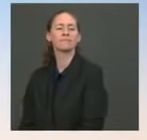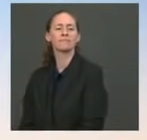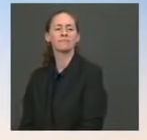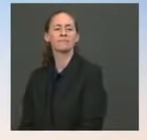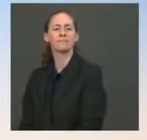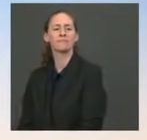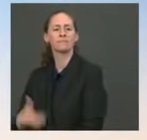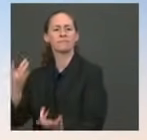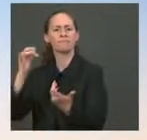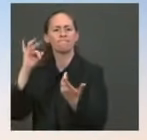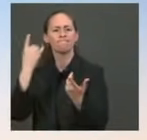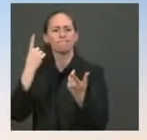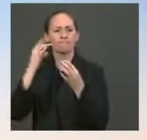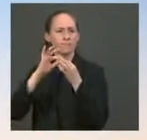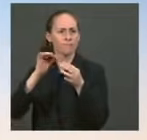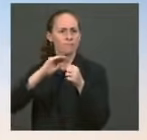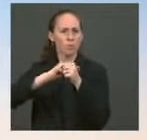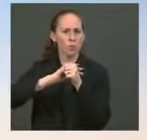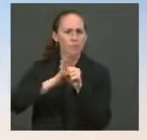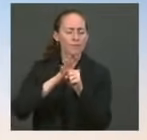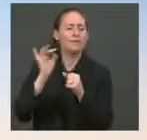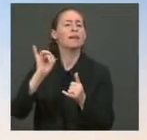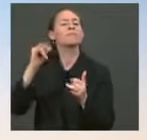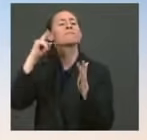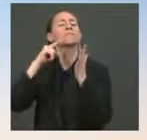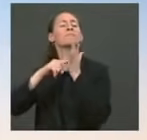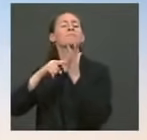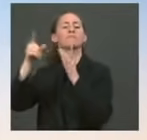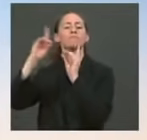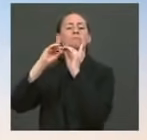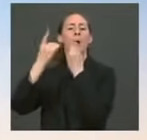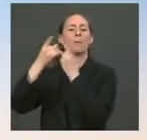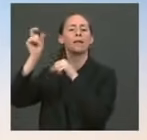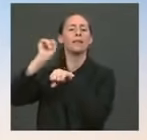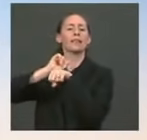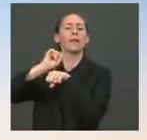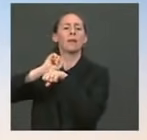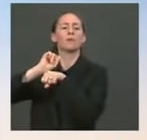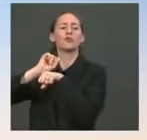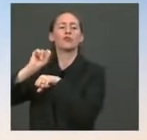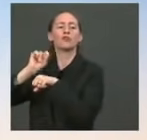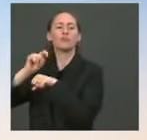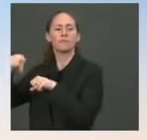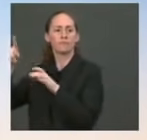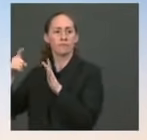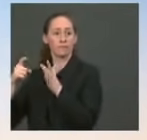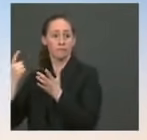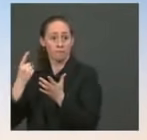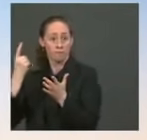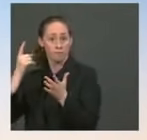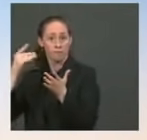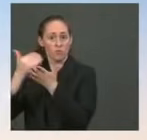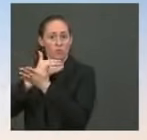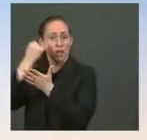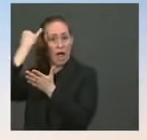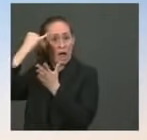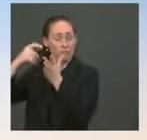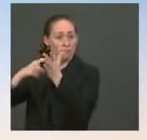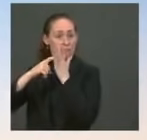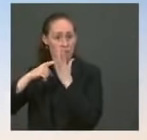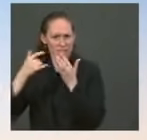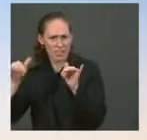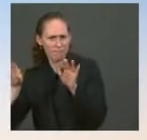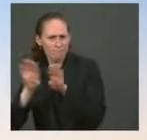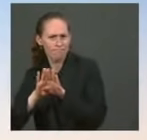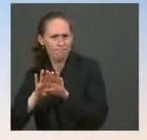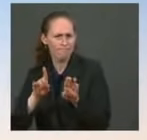thinking of potentially like the Department of Labor working on their mandate ideas. So. We obviously want to do everything we can to avoid a